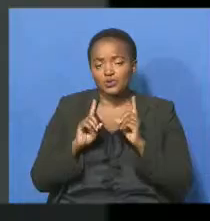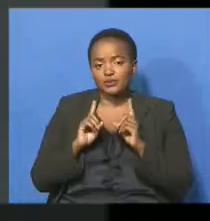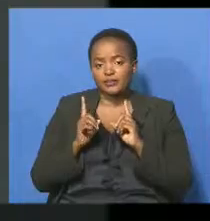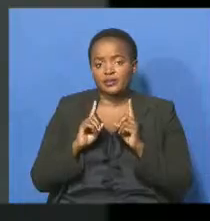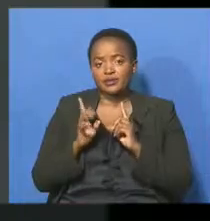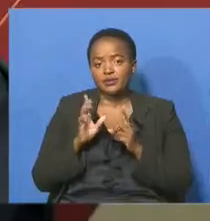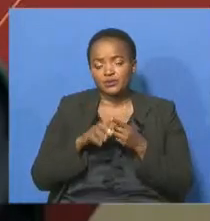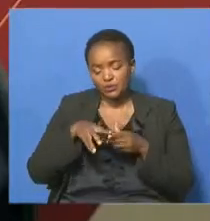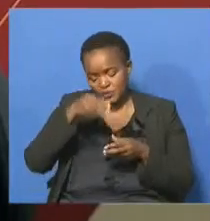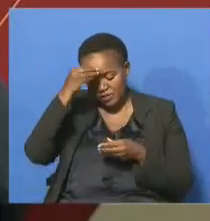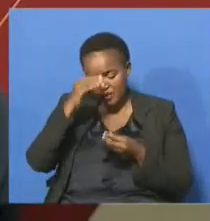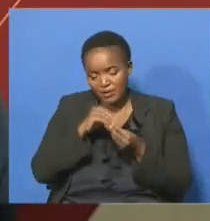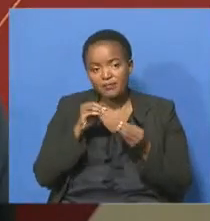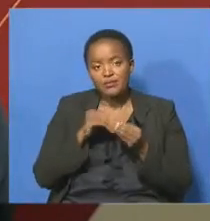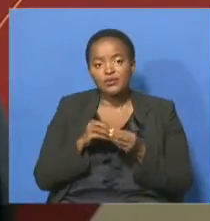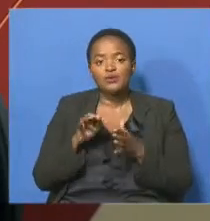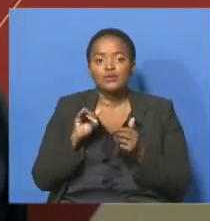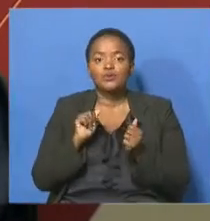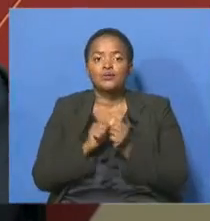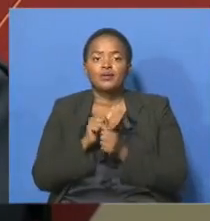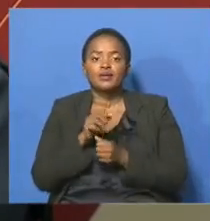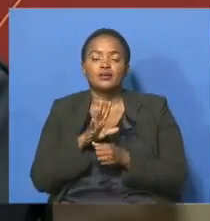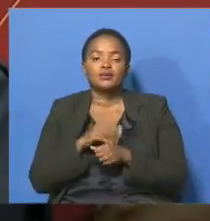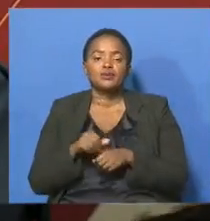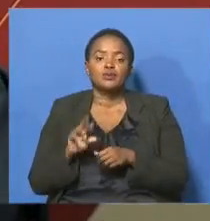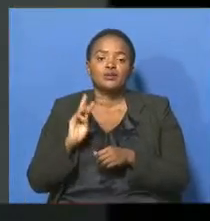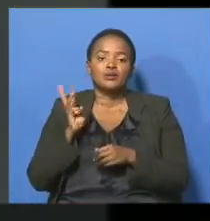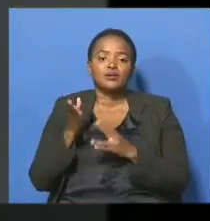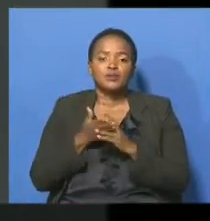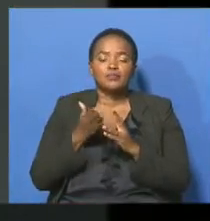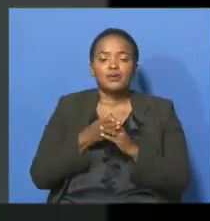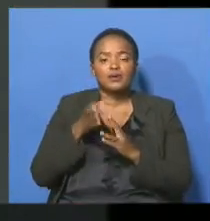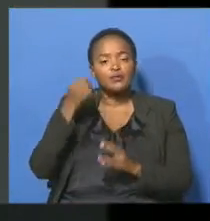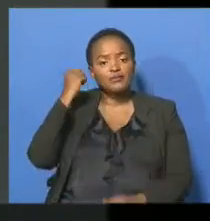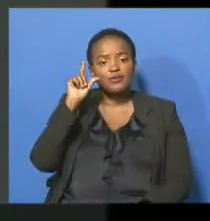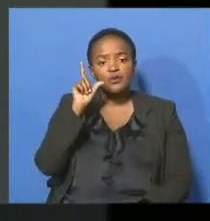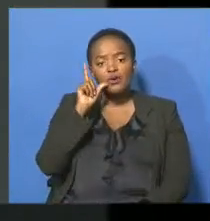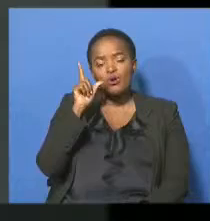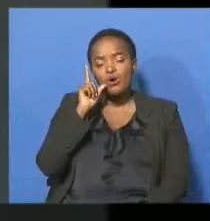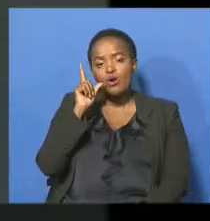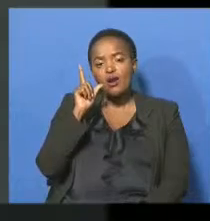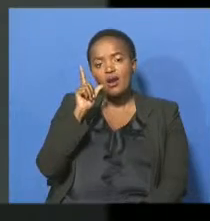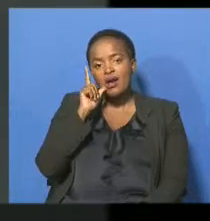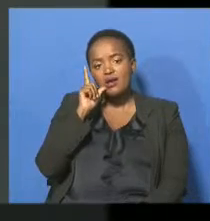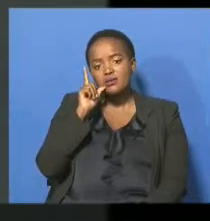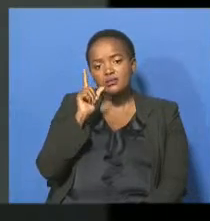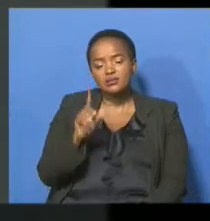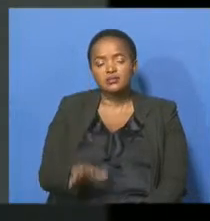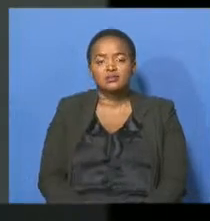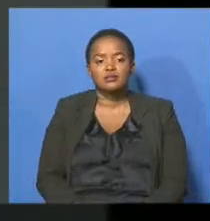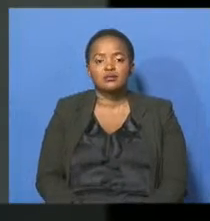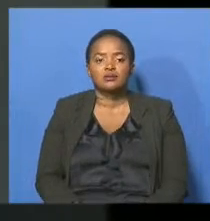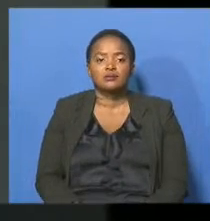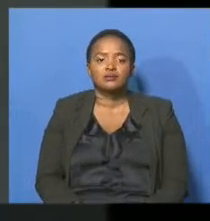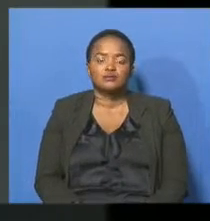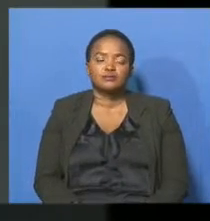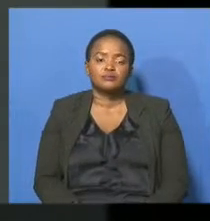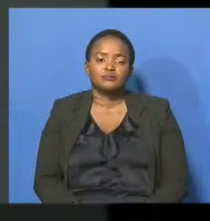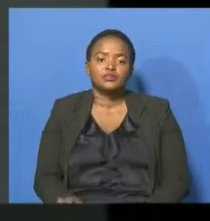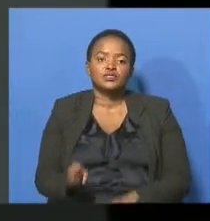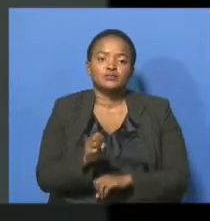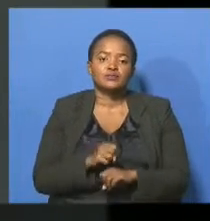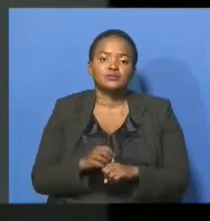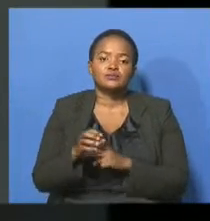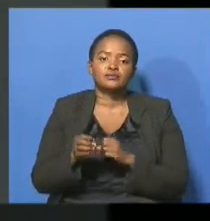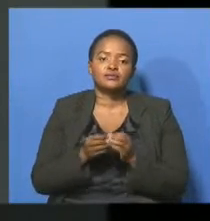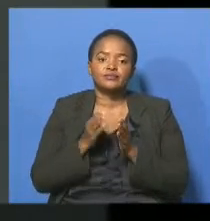sela sengwe gape mo nakong ye we're going to take our lunch break barena our protocol officers are all over